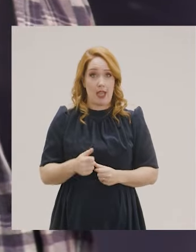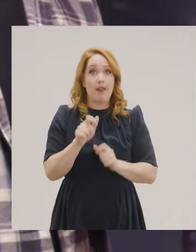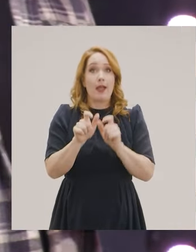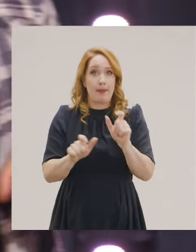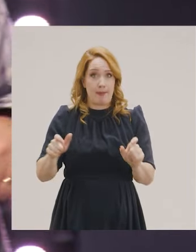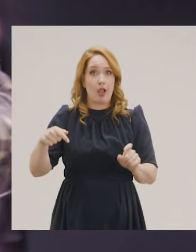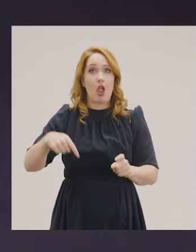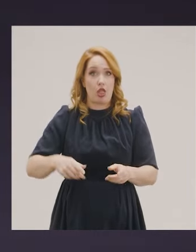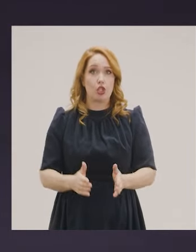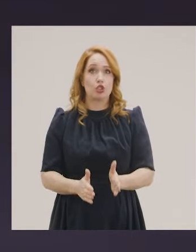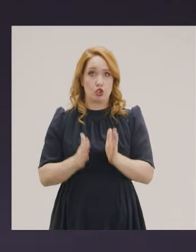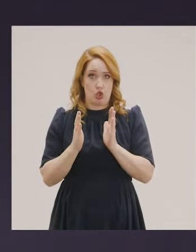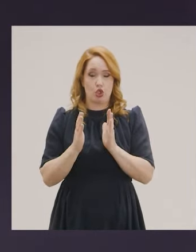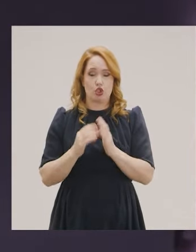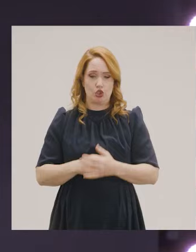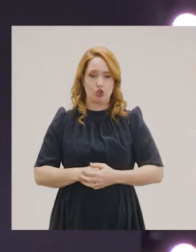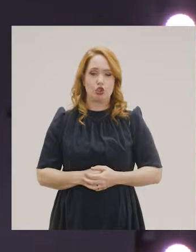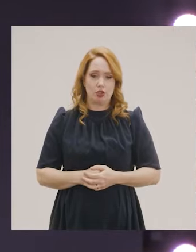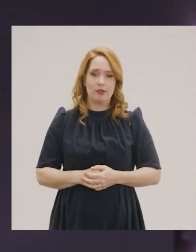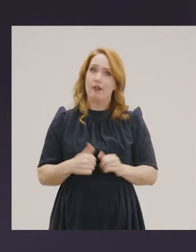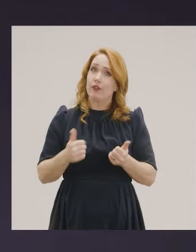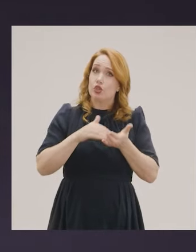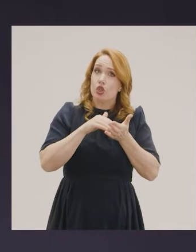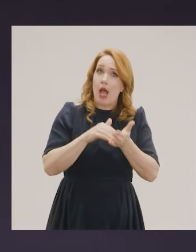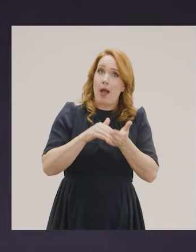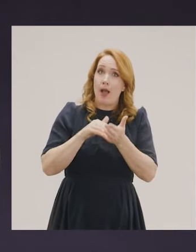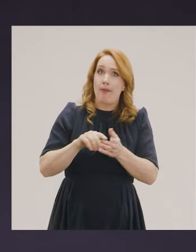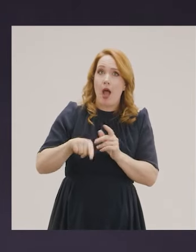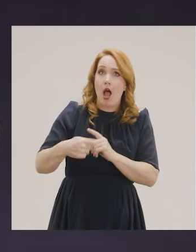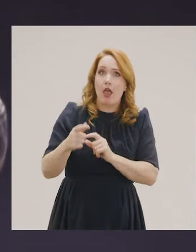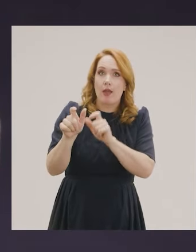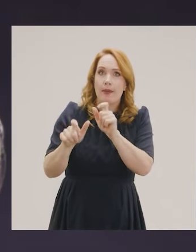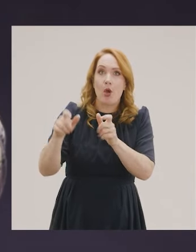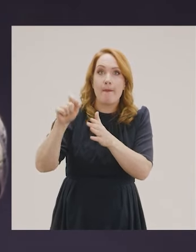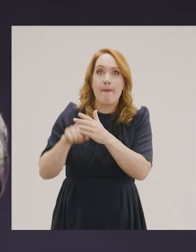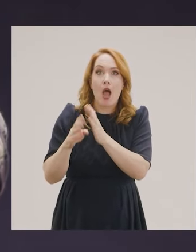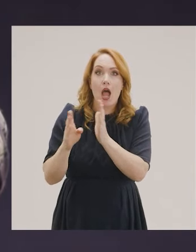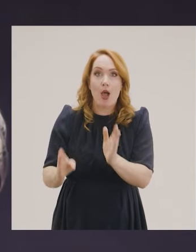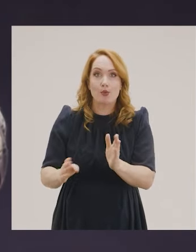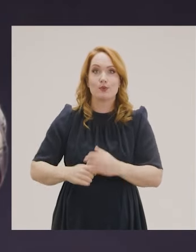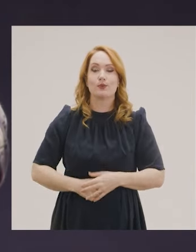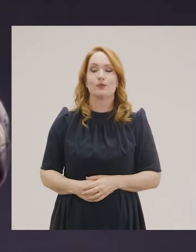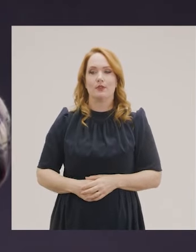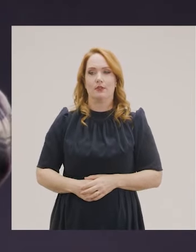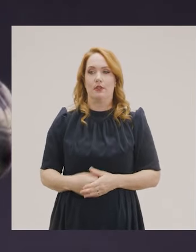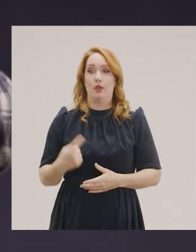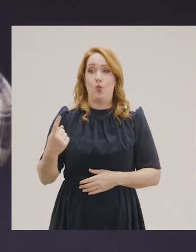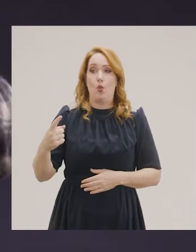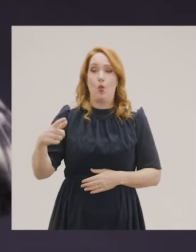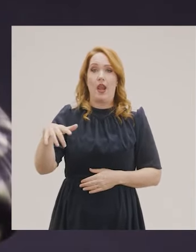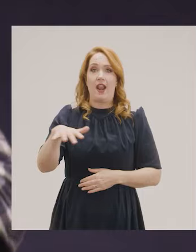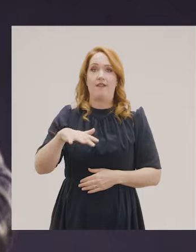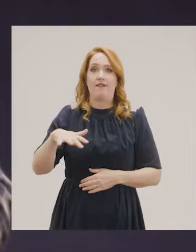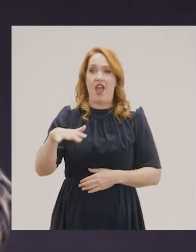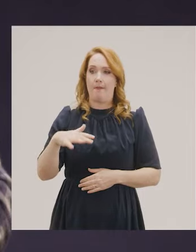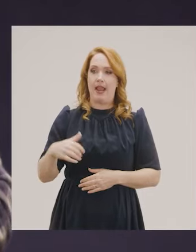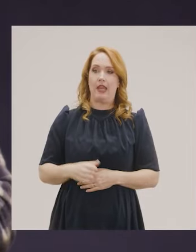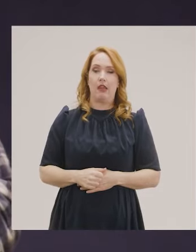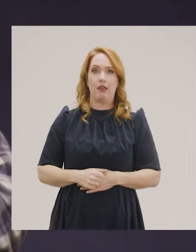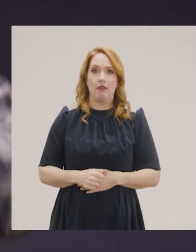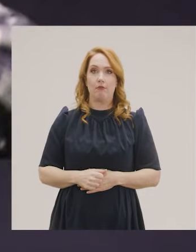of people in our church that have helped other people to buy a house? We actually have one family I know